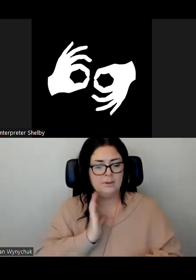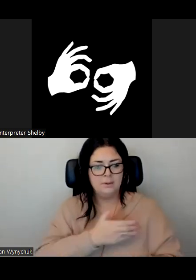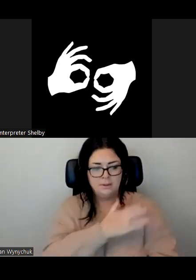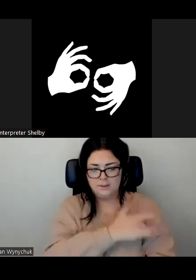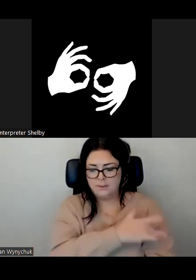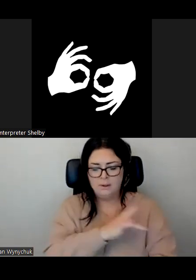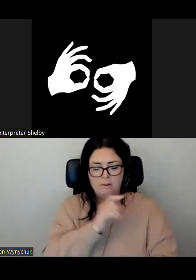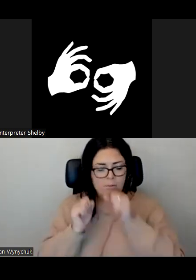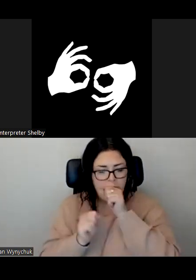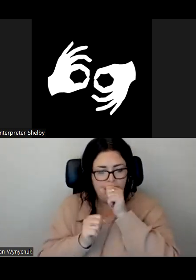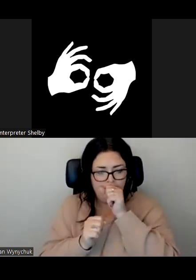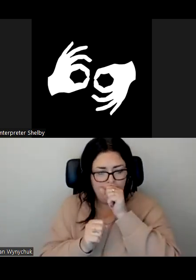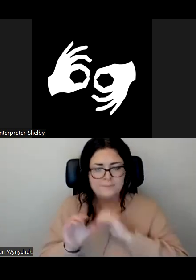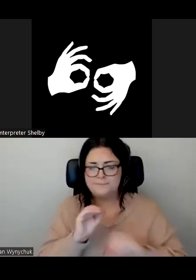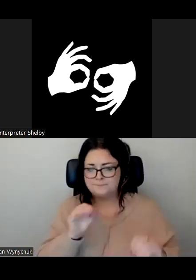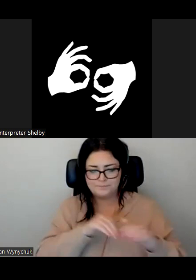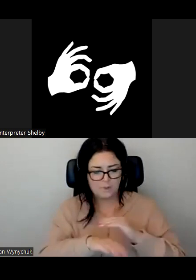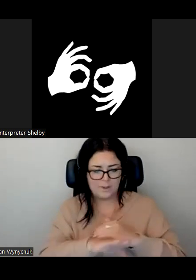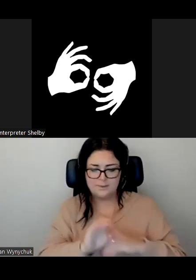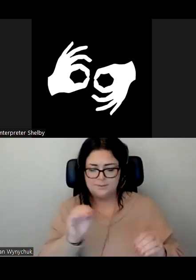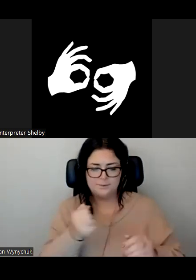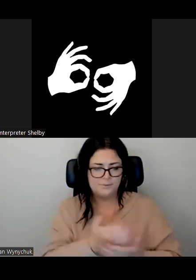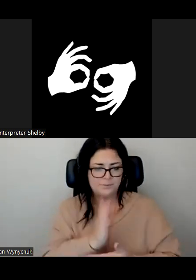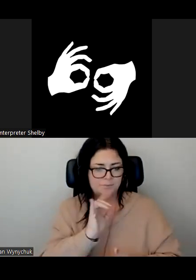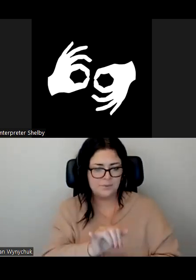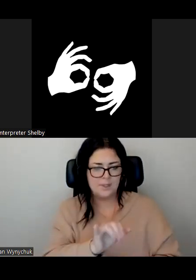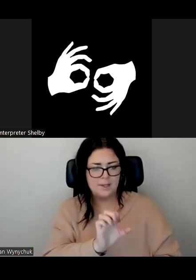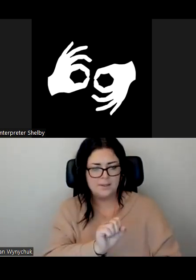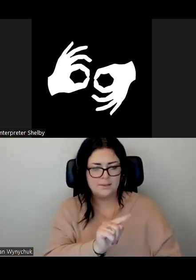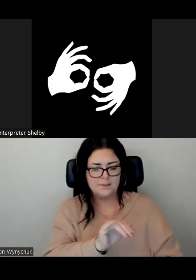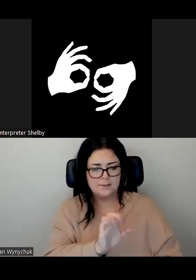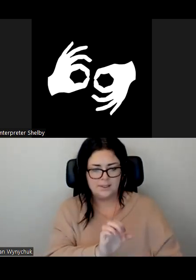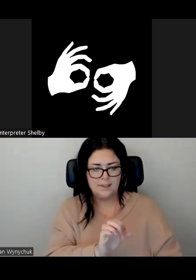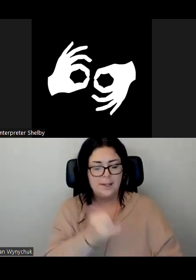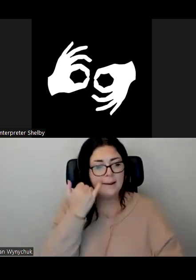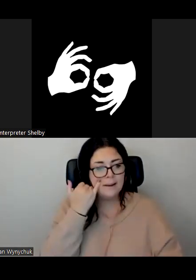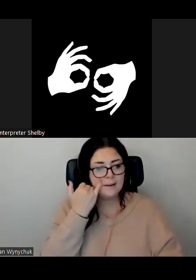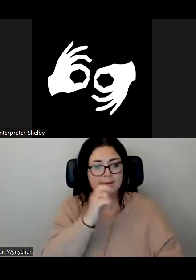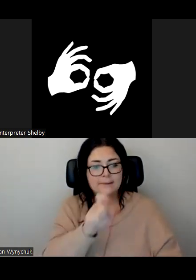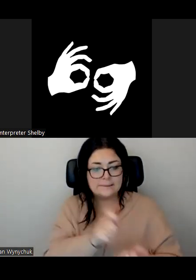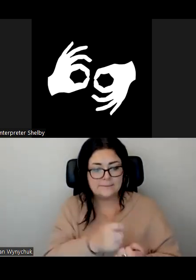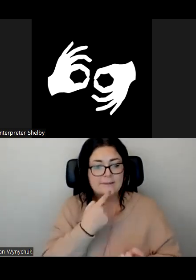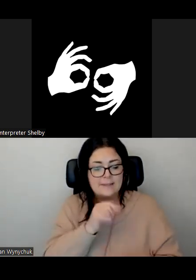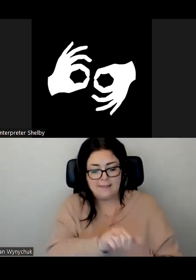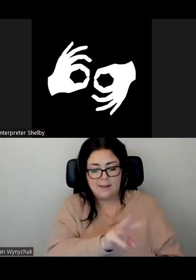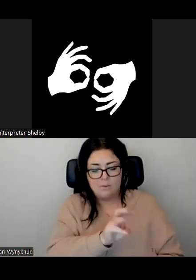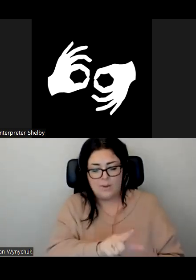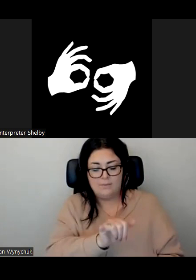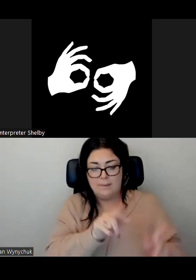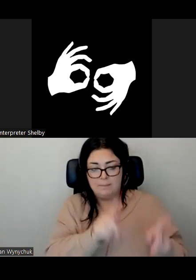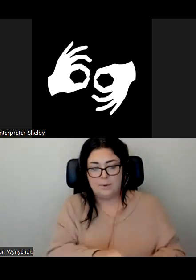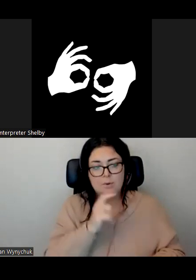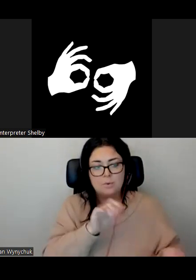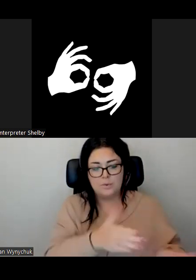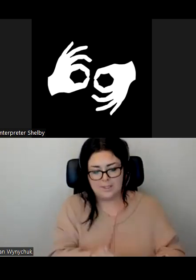do not. They have no rights at all to the estate of their deceased spouse unless it's specifically stated in the will. So you have to